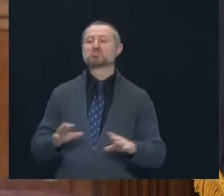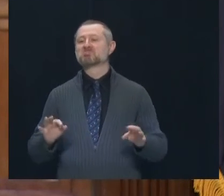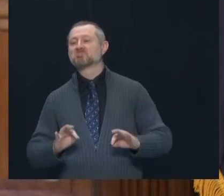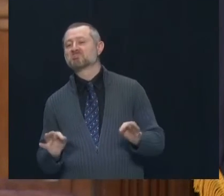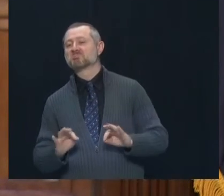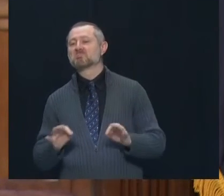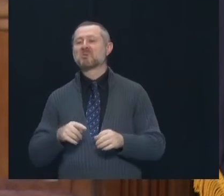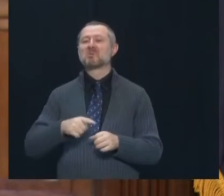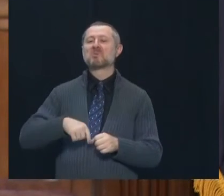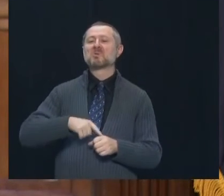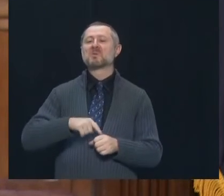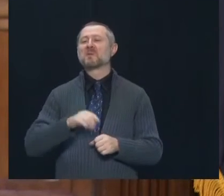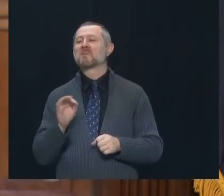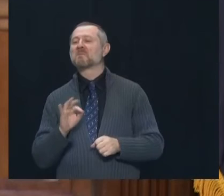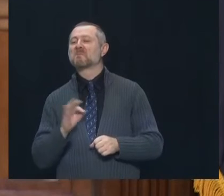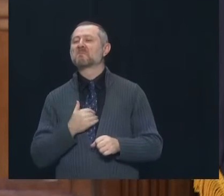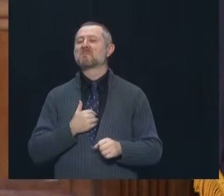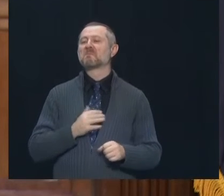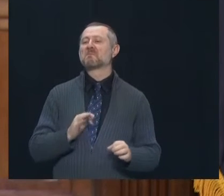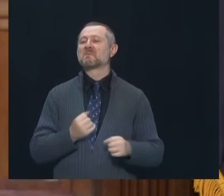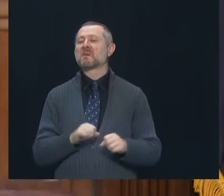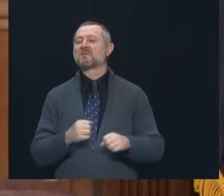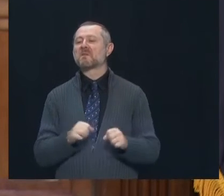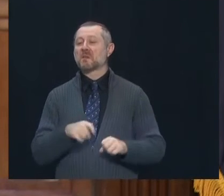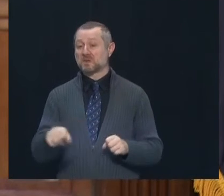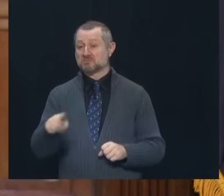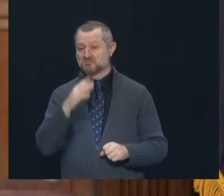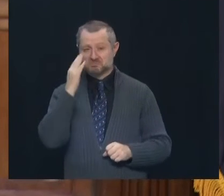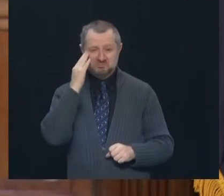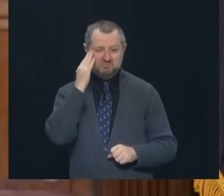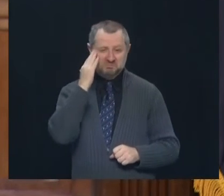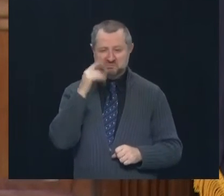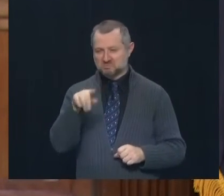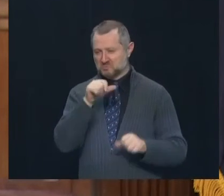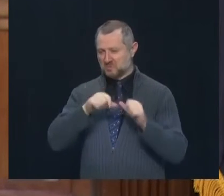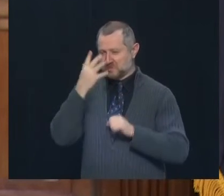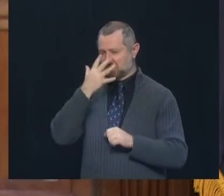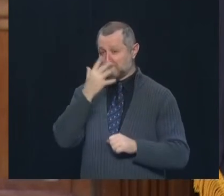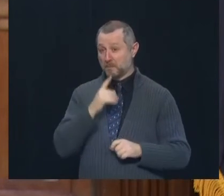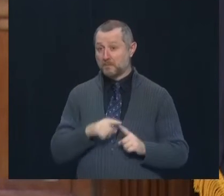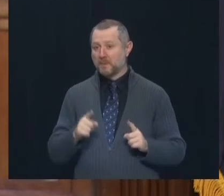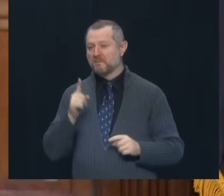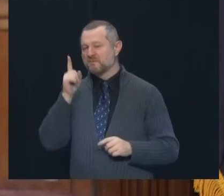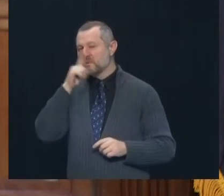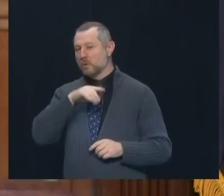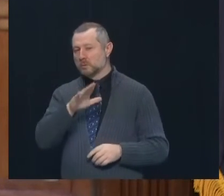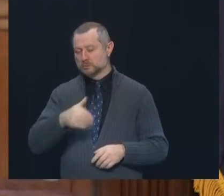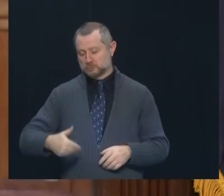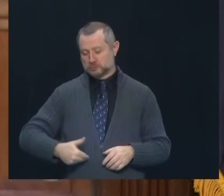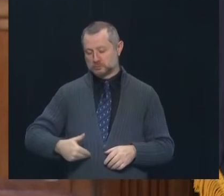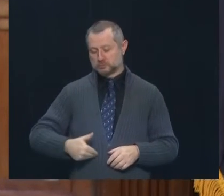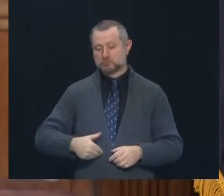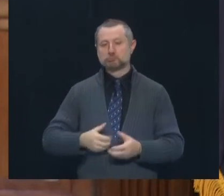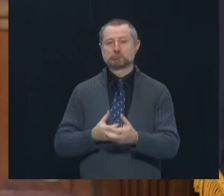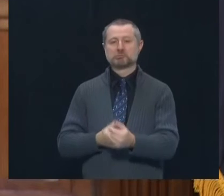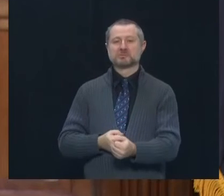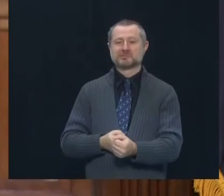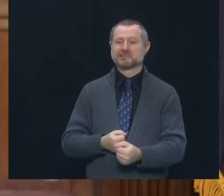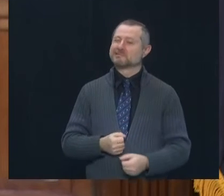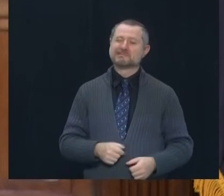us. You know, we all know each other. There's a false sense of security in that, you know.